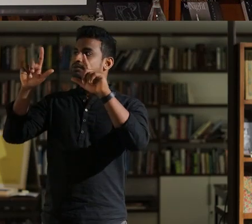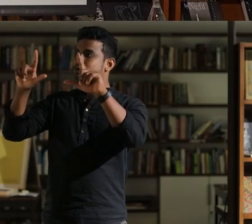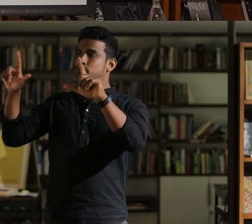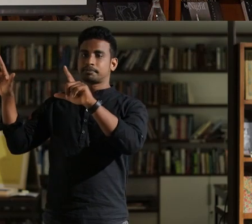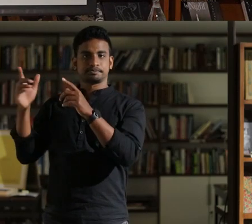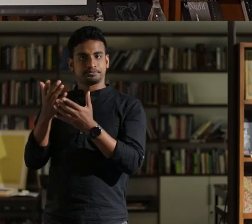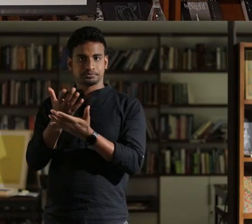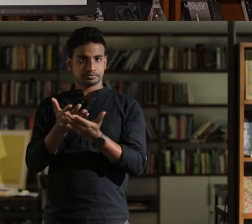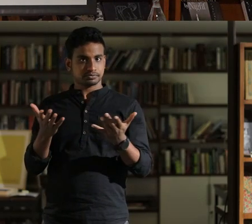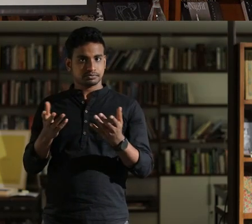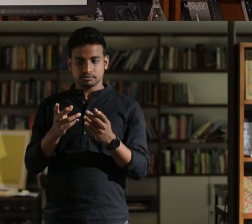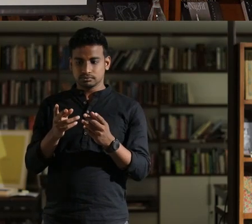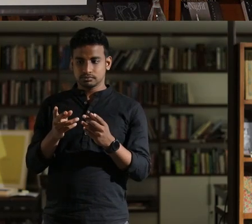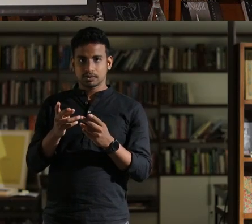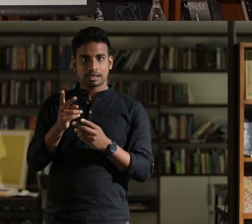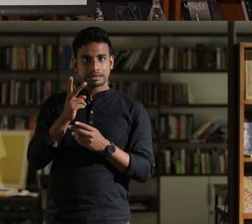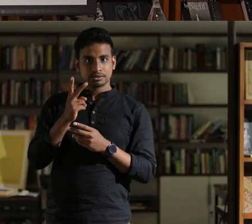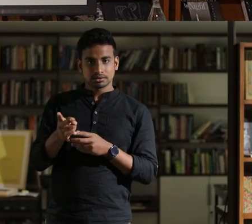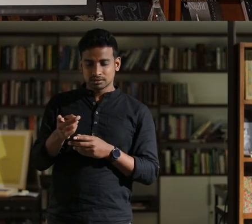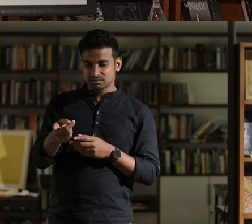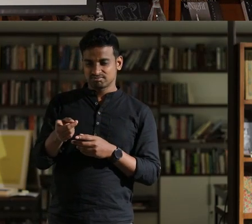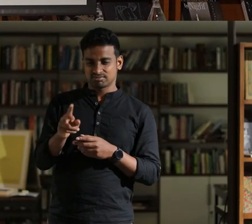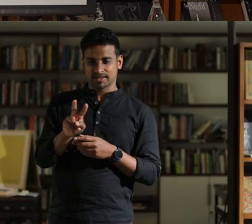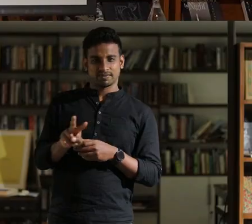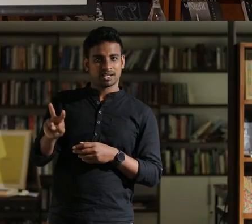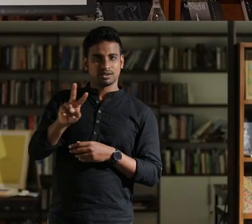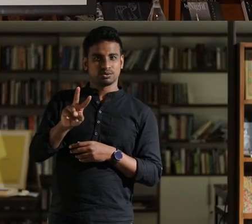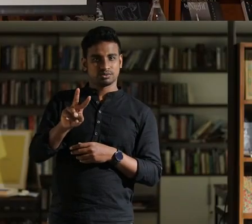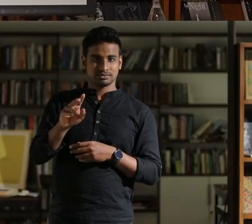really undervaluing what a thing is.